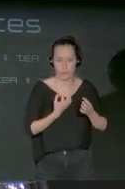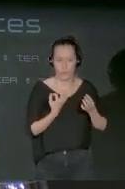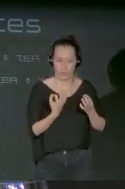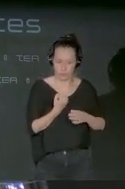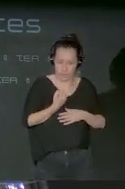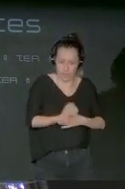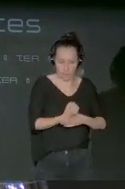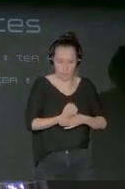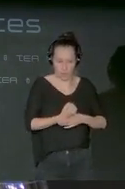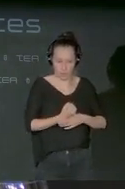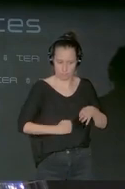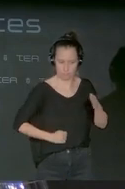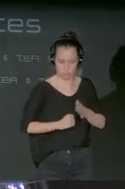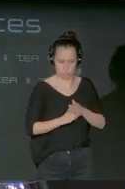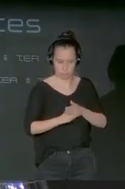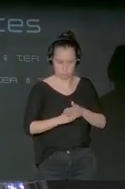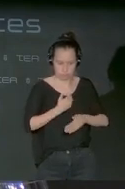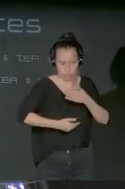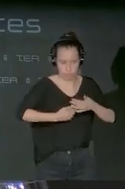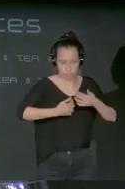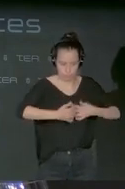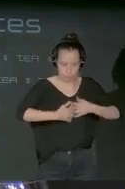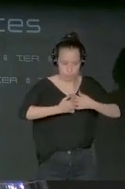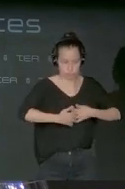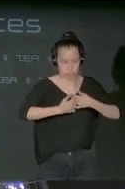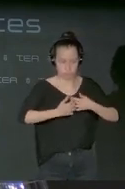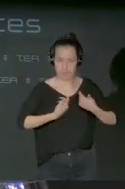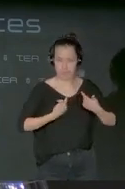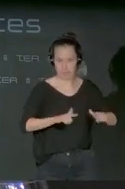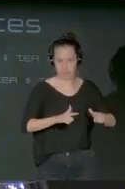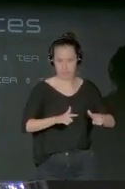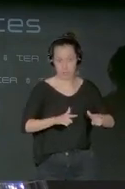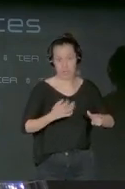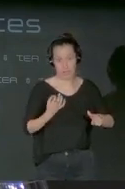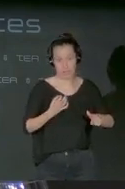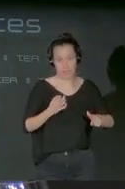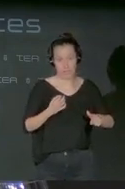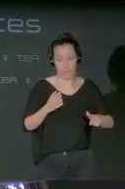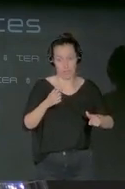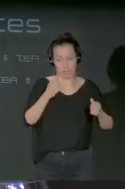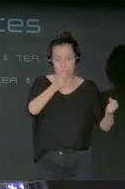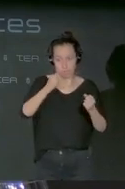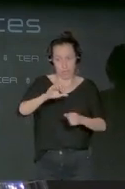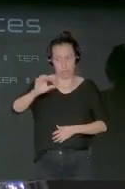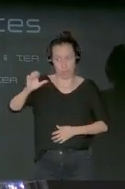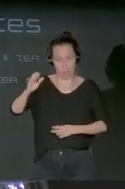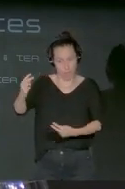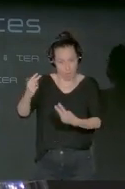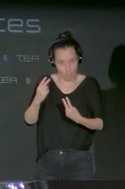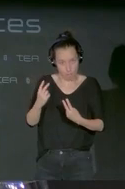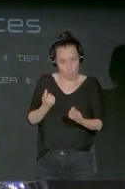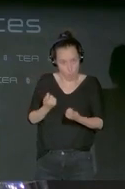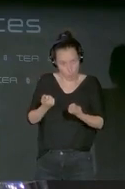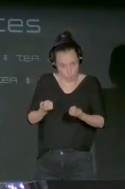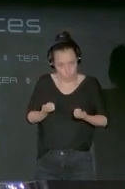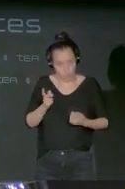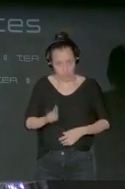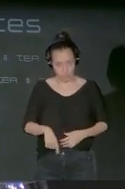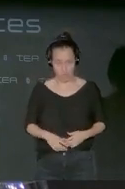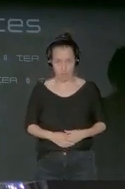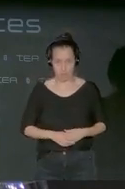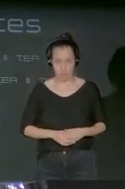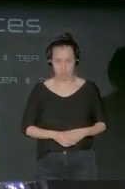and implementation by the national authorities so that these big mobile gatekeeper platforms are finally opening the markets for the European platforms as